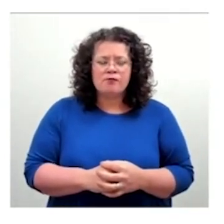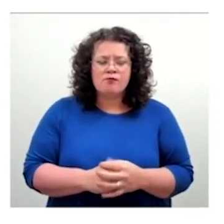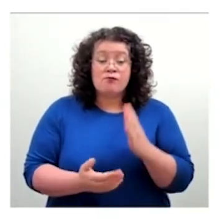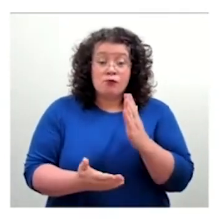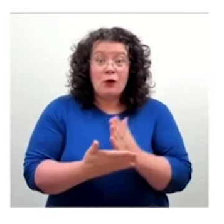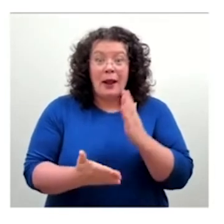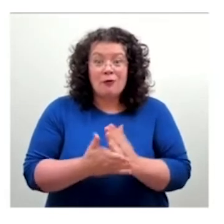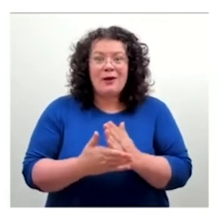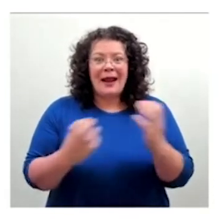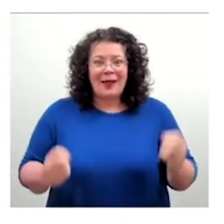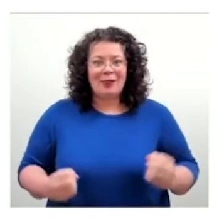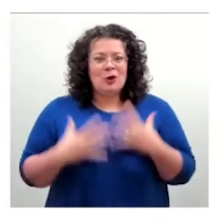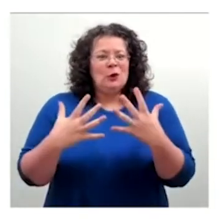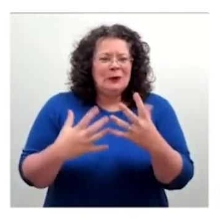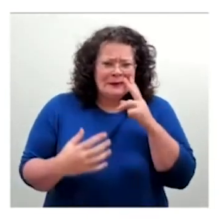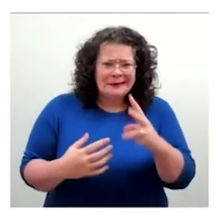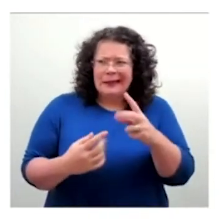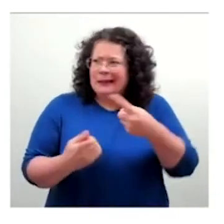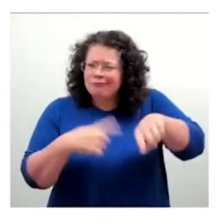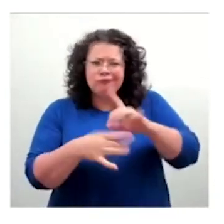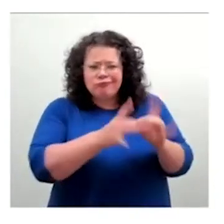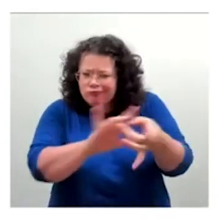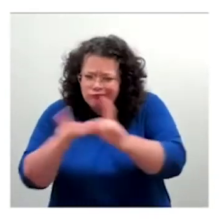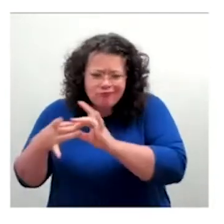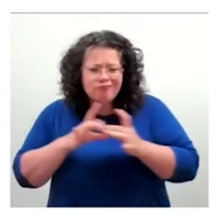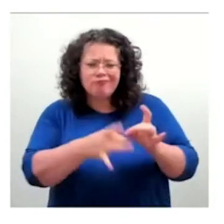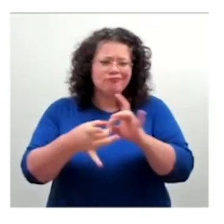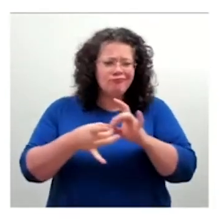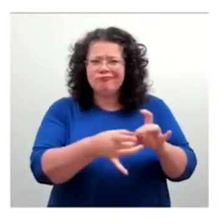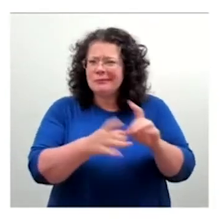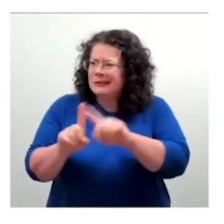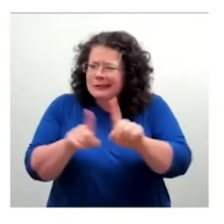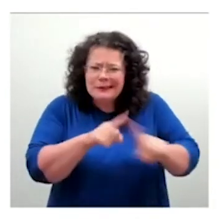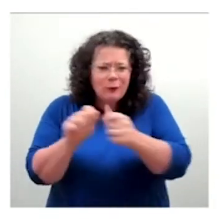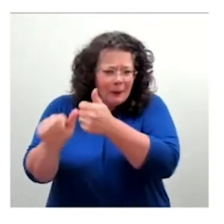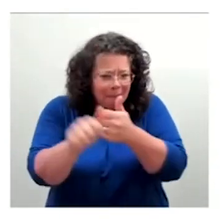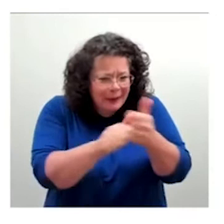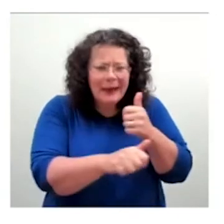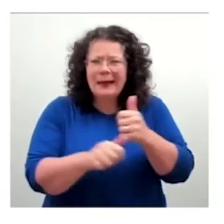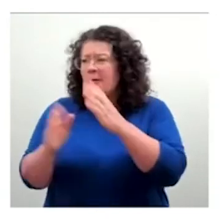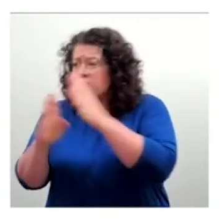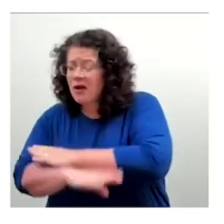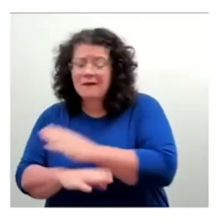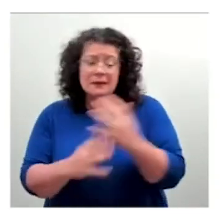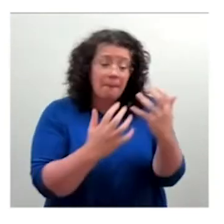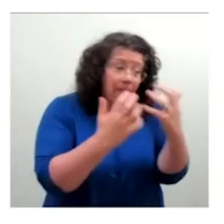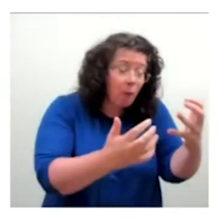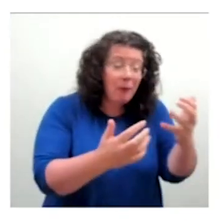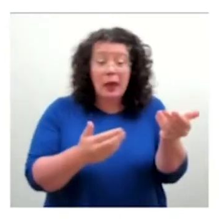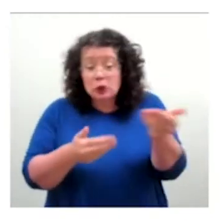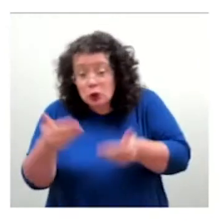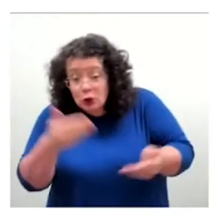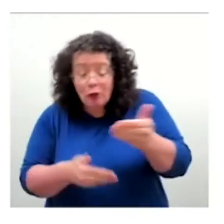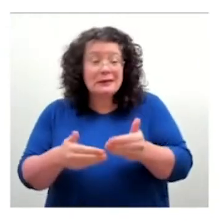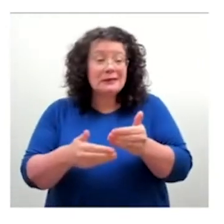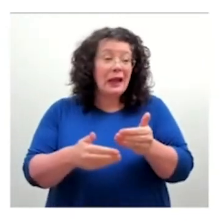public, charity, for-profit, can do by combining our mindsets, building